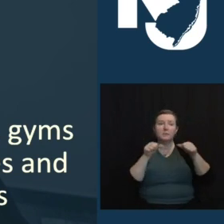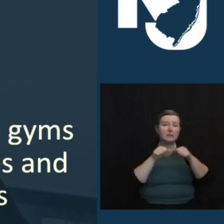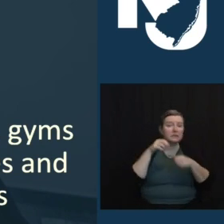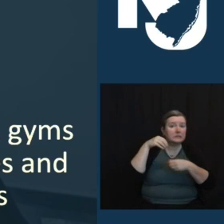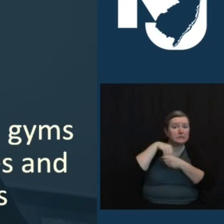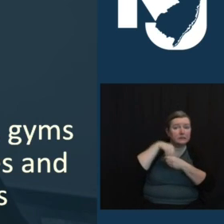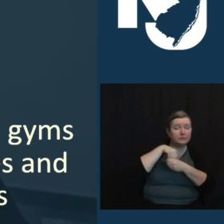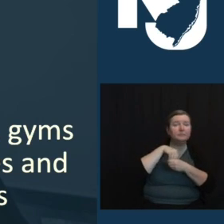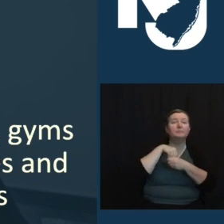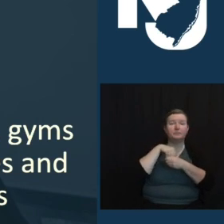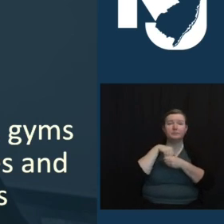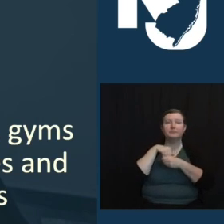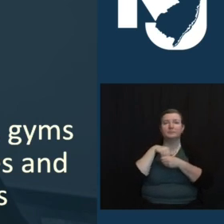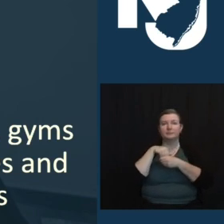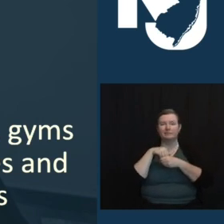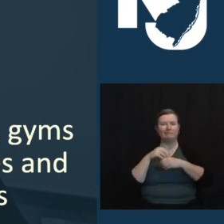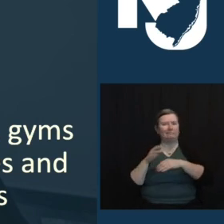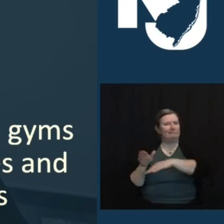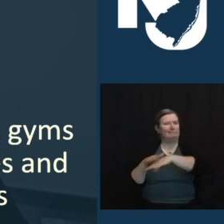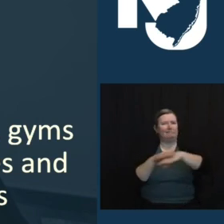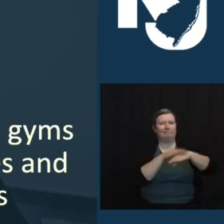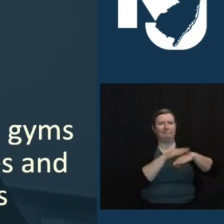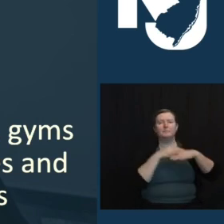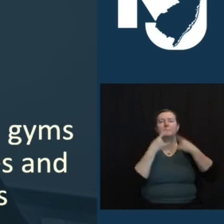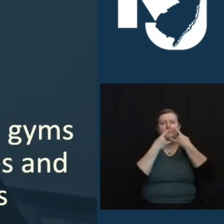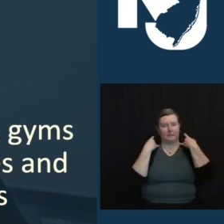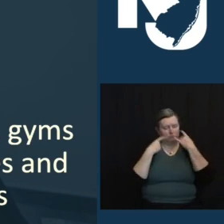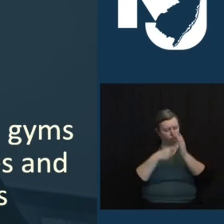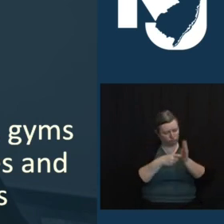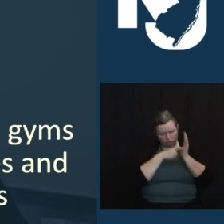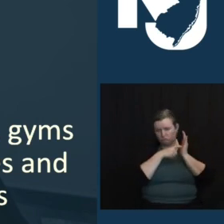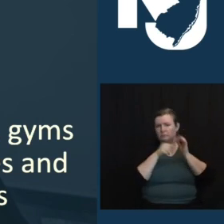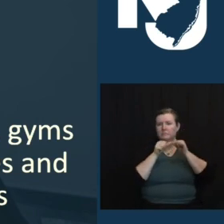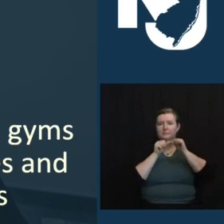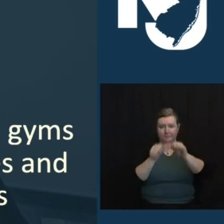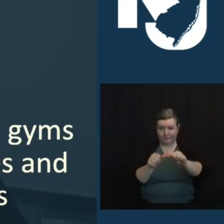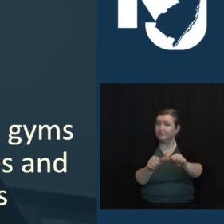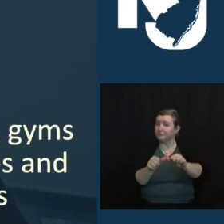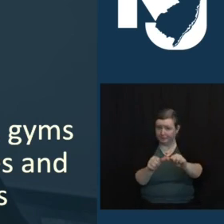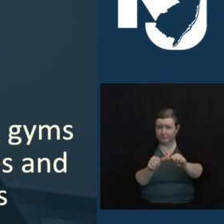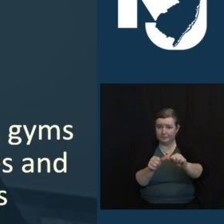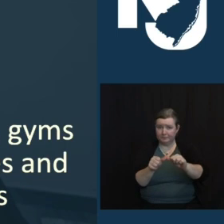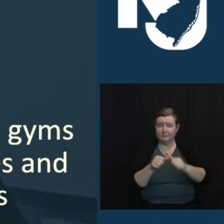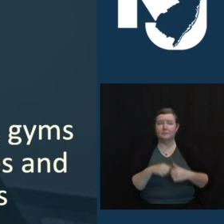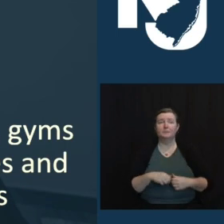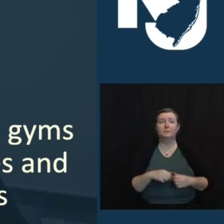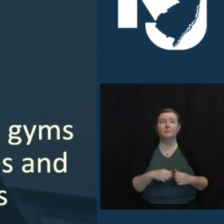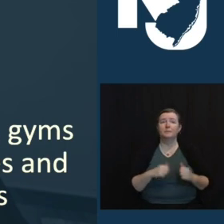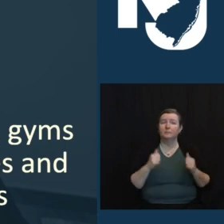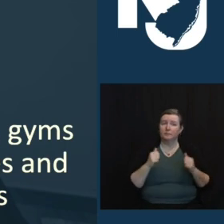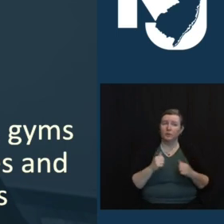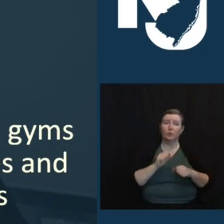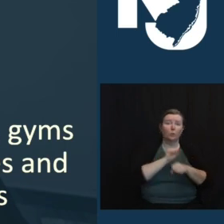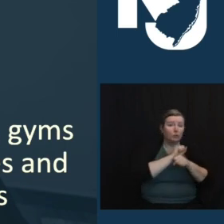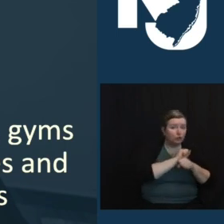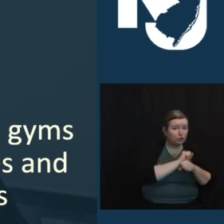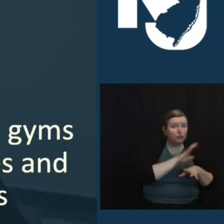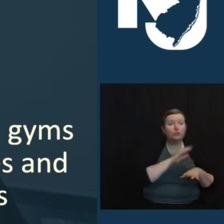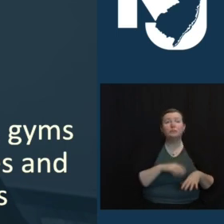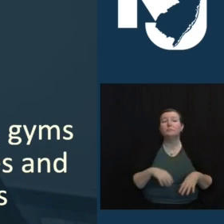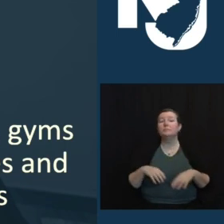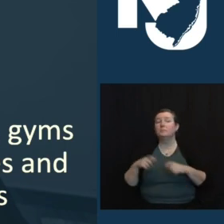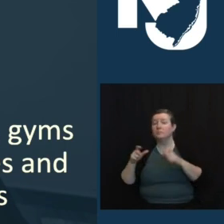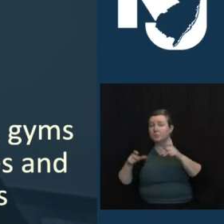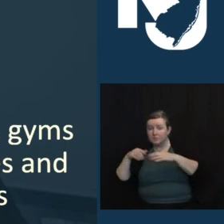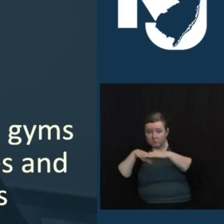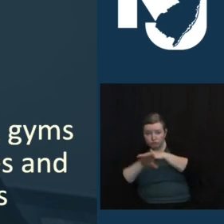we remind you that our mask mandate remains in effect. We require everyone, patron and business owner alike, to adhere to our